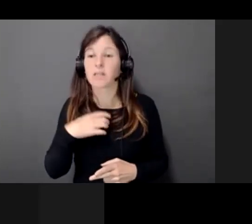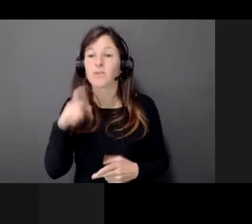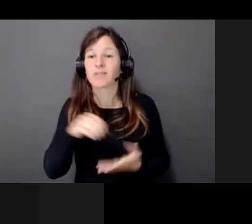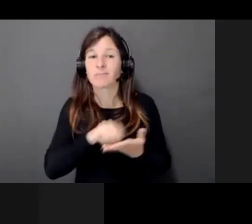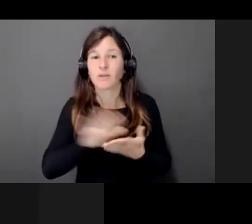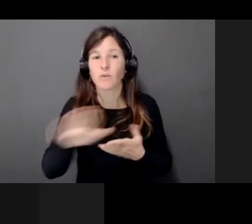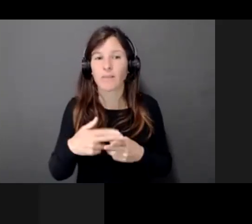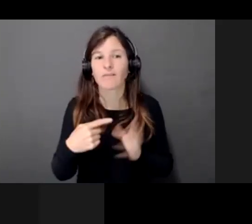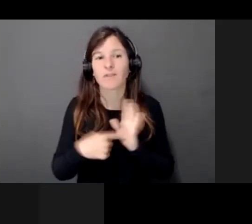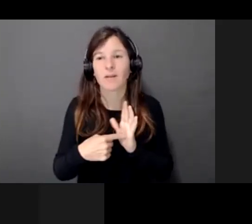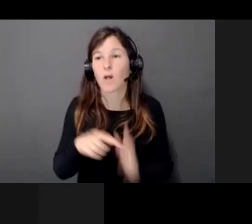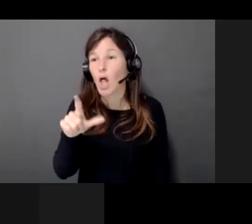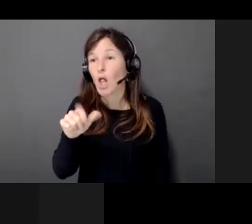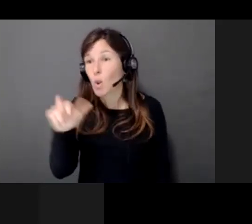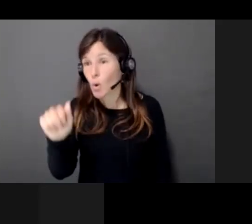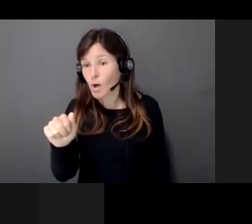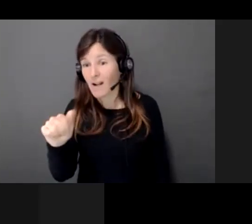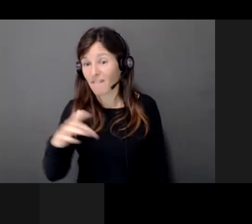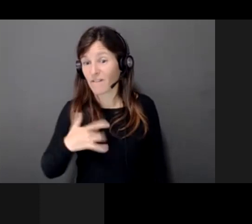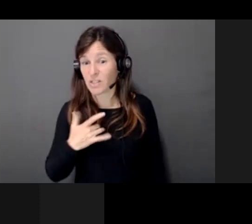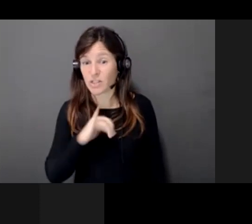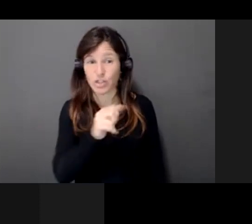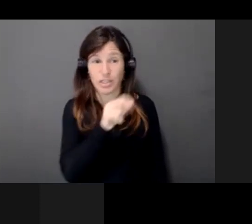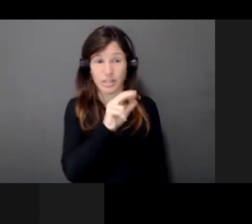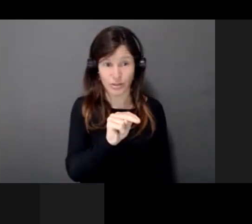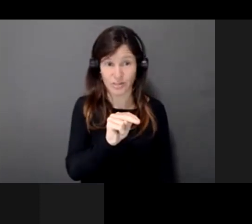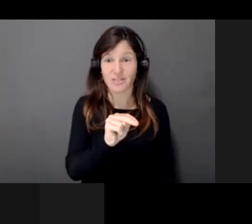feels that Jason Balgopal has assaulted her mother.